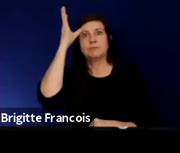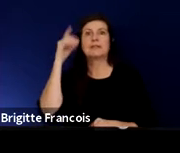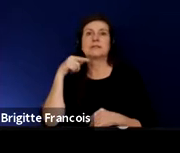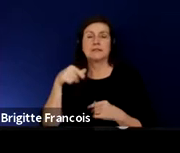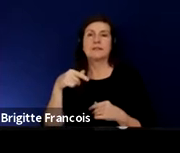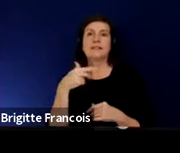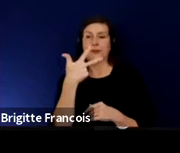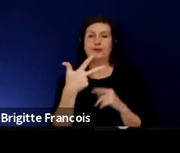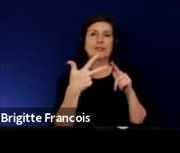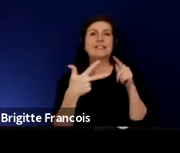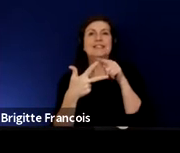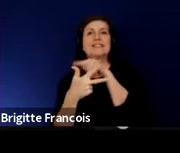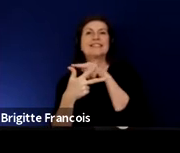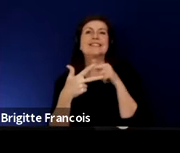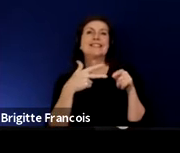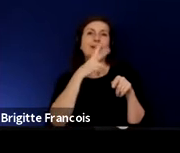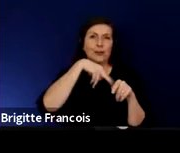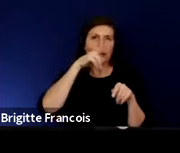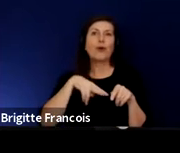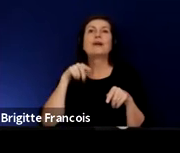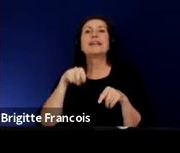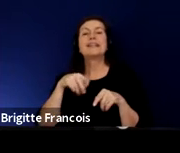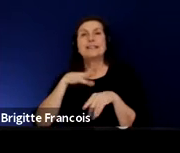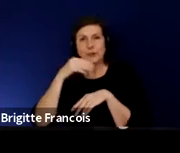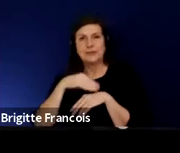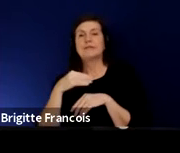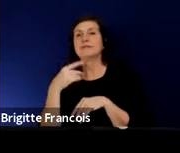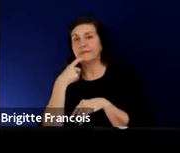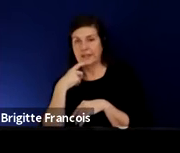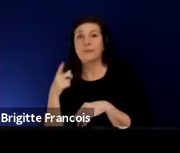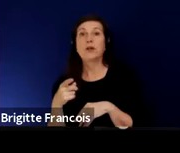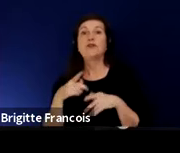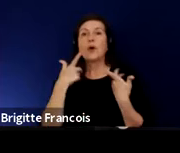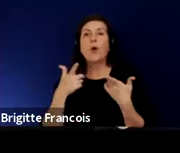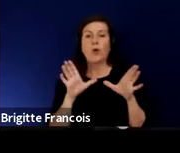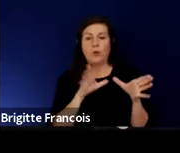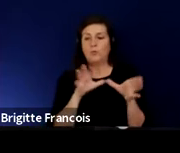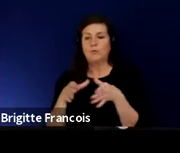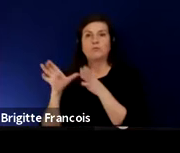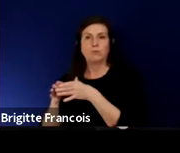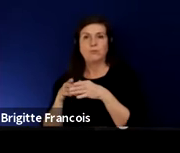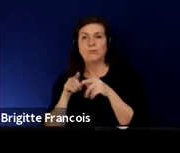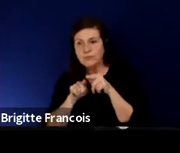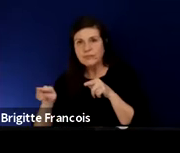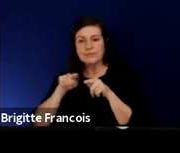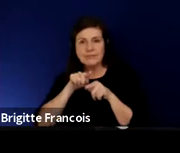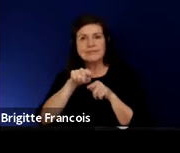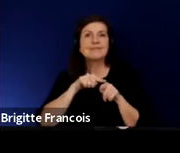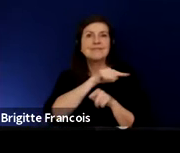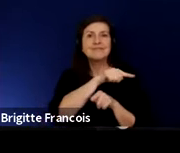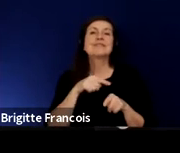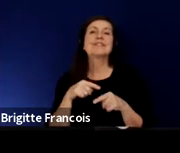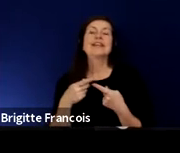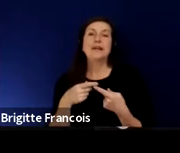different countries. So we will now have breakout rooms where the invited experts are discussing with each of them,